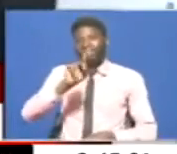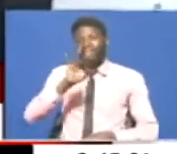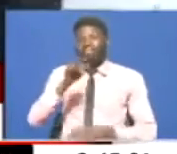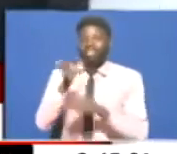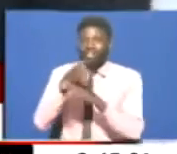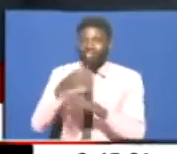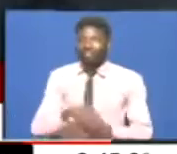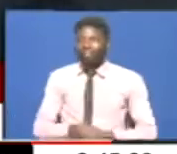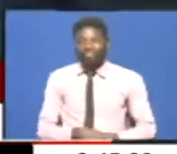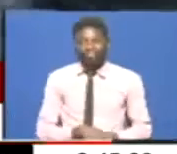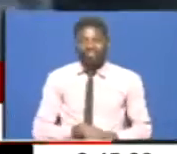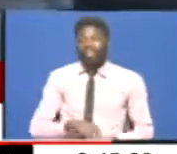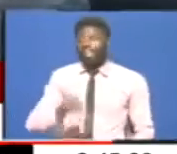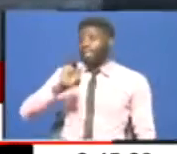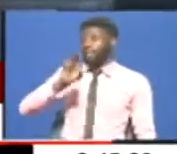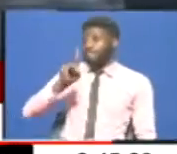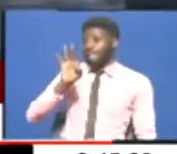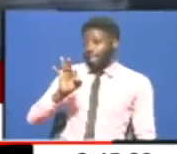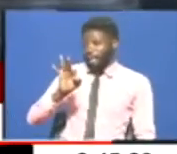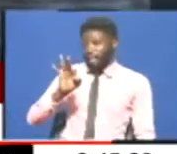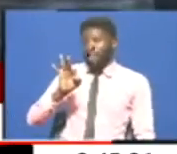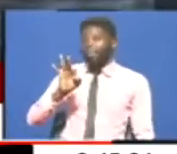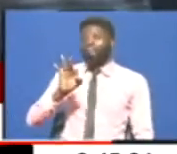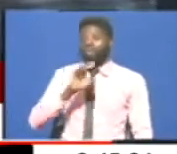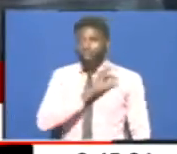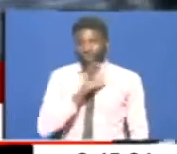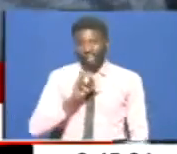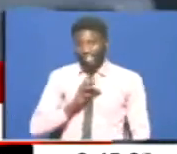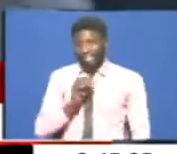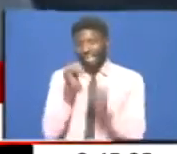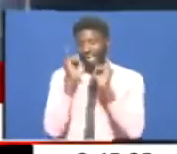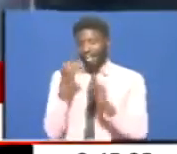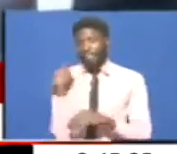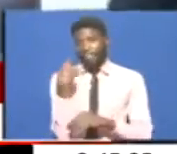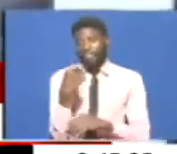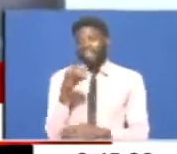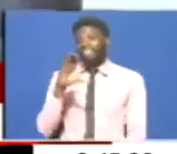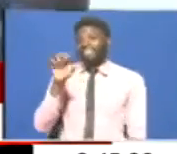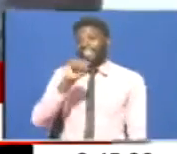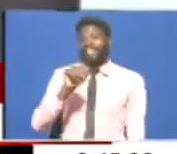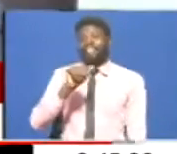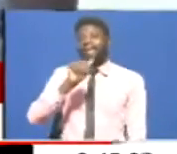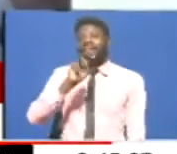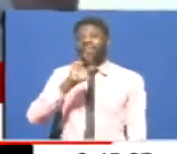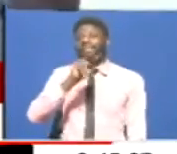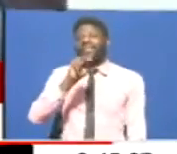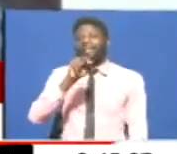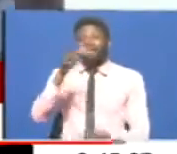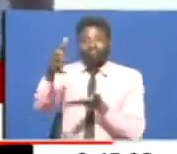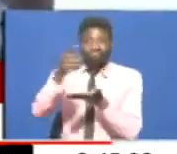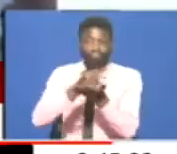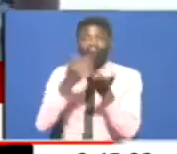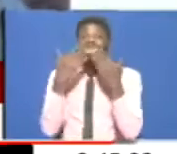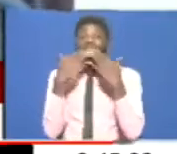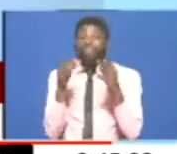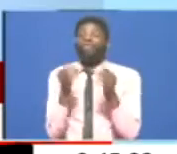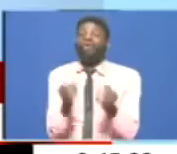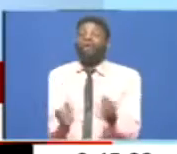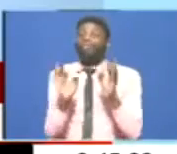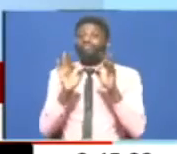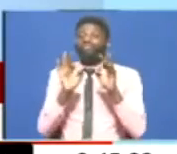Kenya Federation FKF Caretaker Committee that was appointed by Sports CS Ambassador Amina Mohammed has officially taken